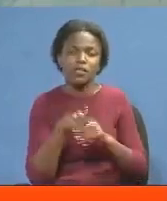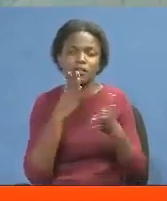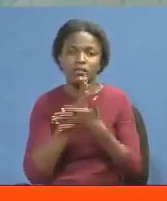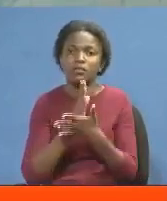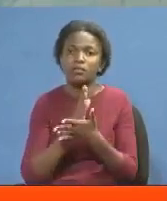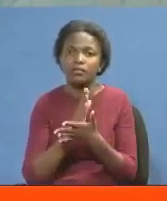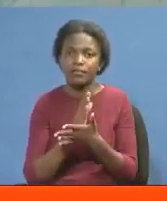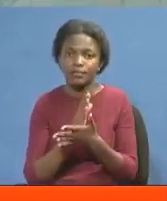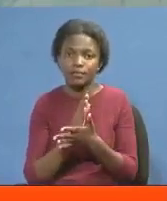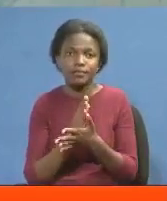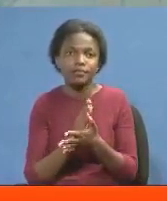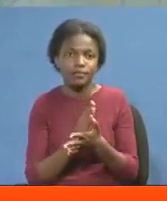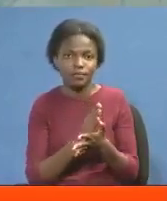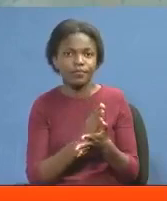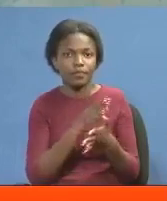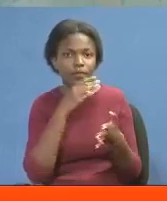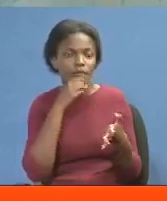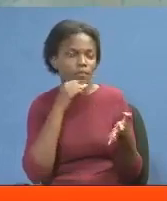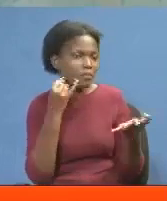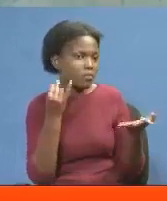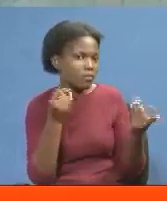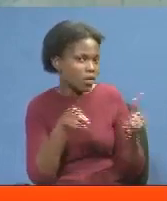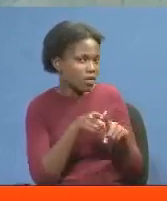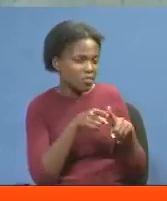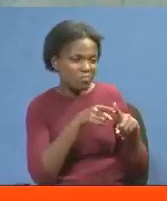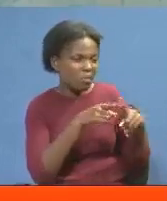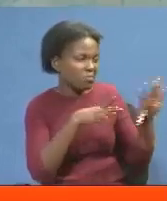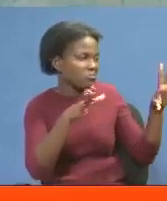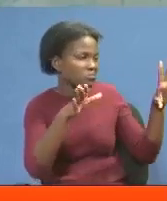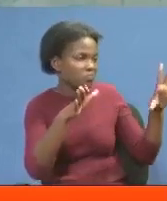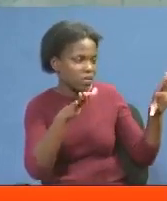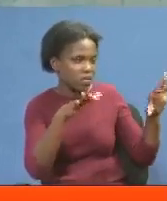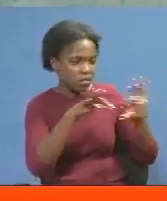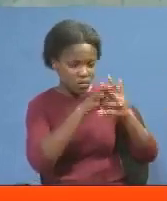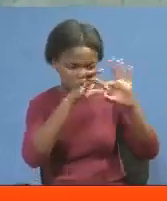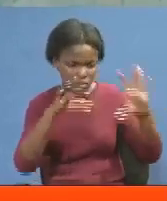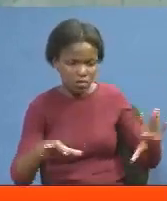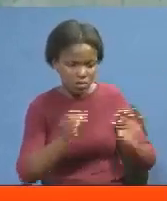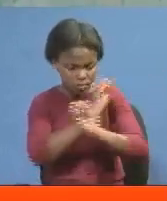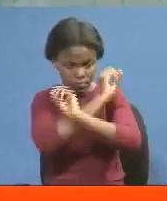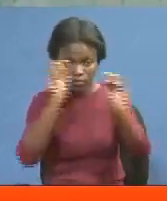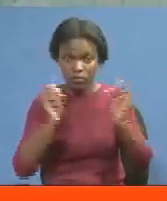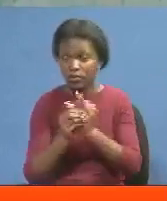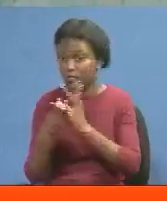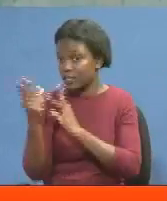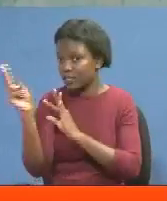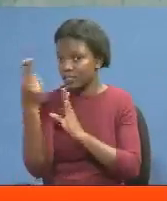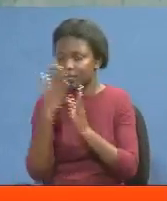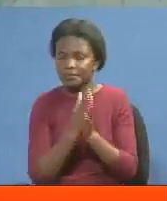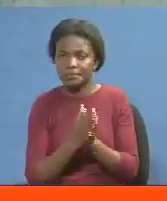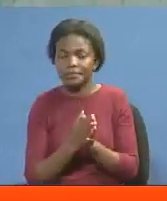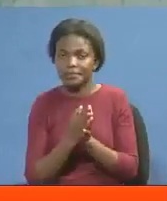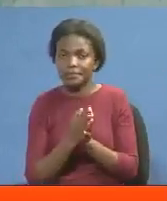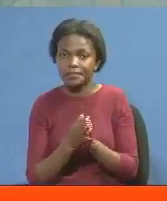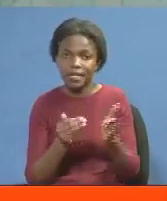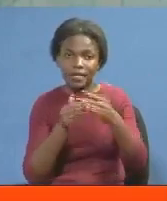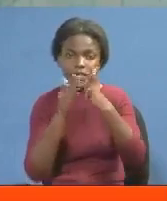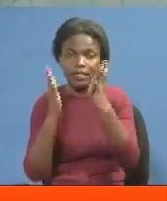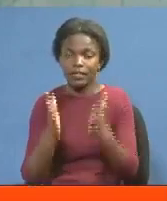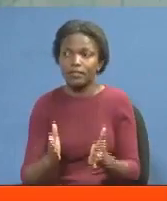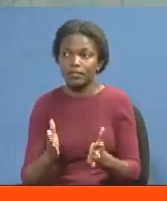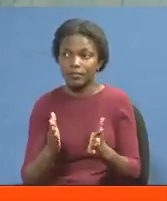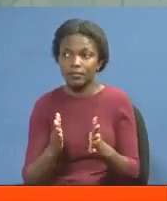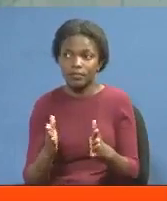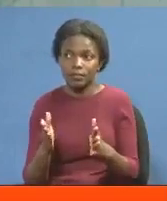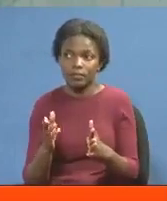You cannot cut that brotherhood. You cannot, you know, disconnect our friendship. However, the second part is this. Yes. Their leaders, and